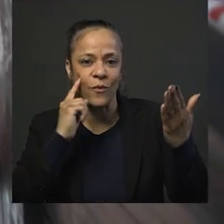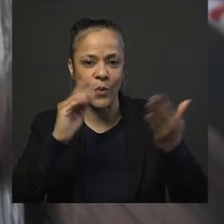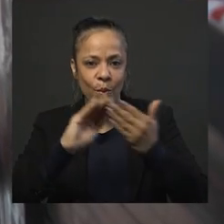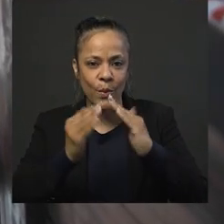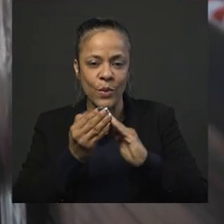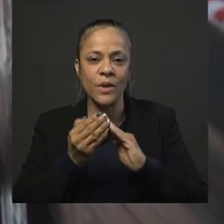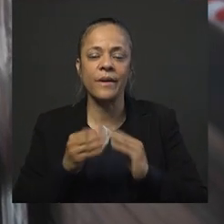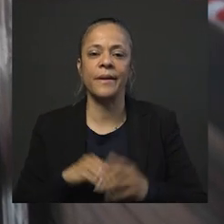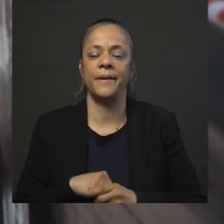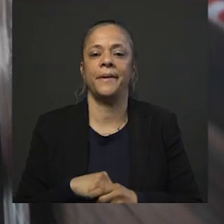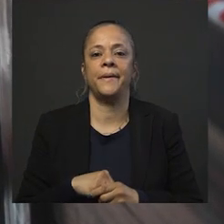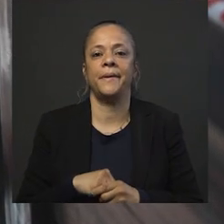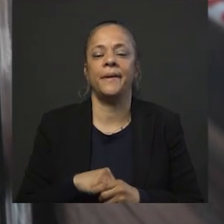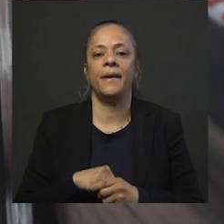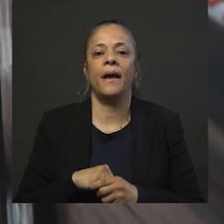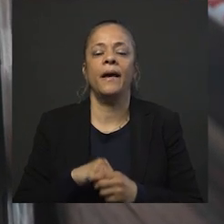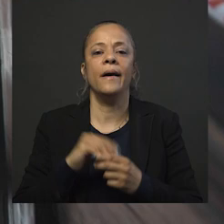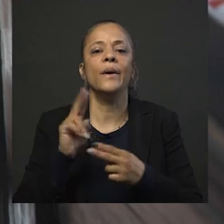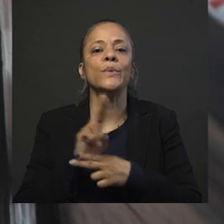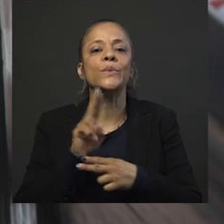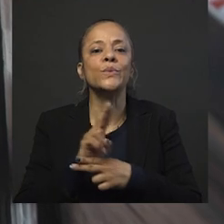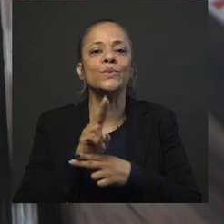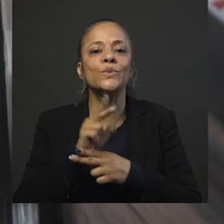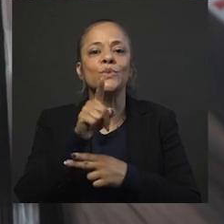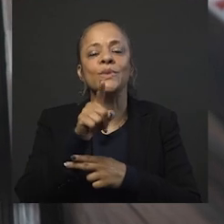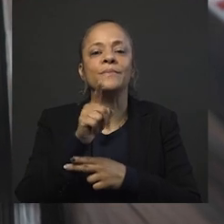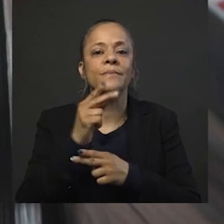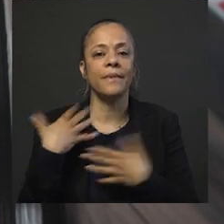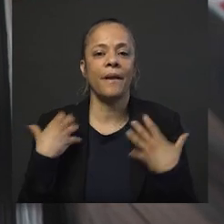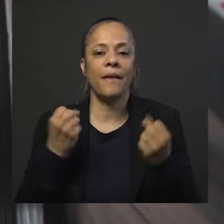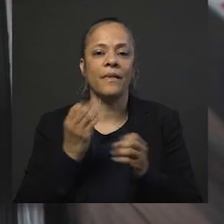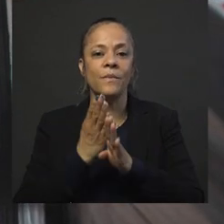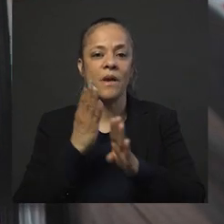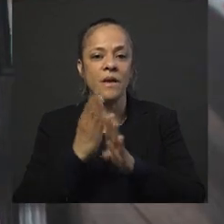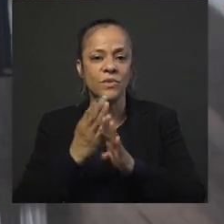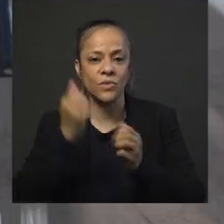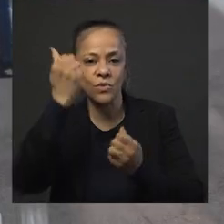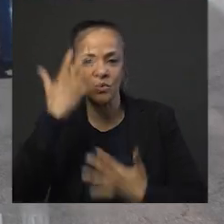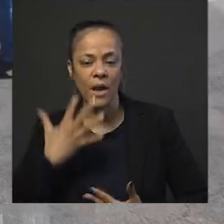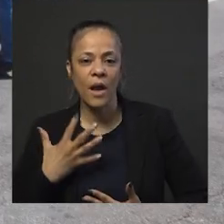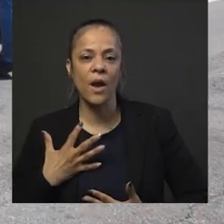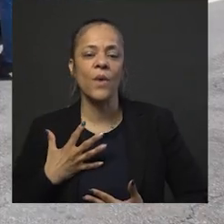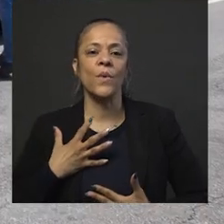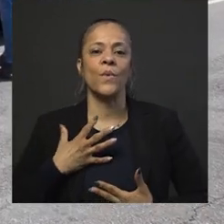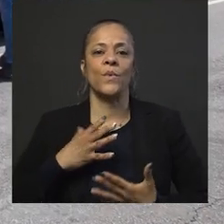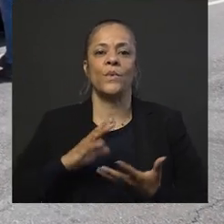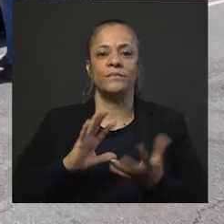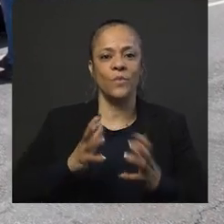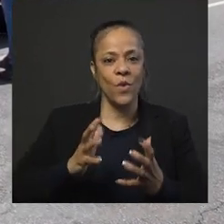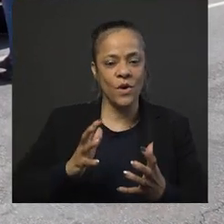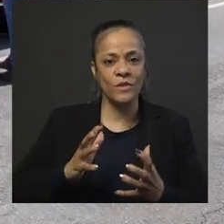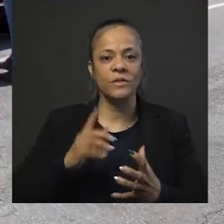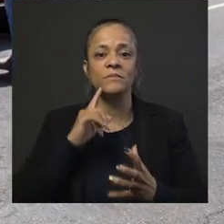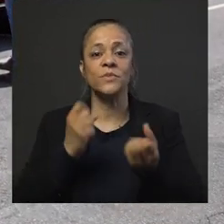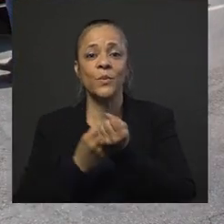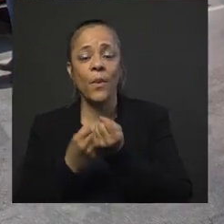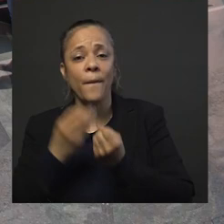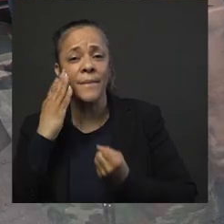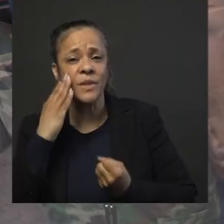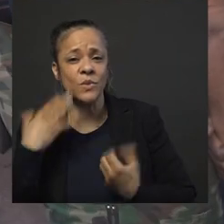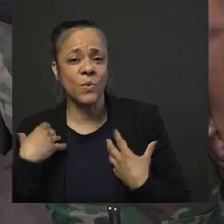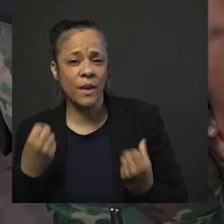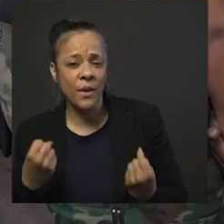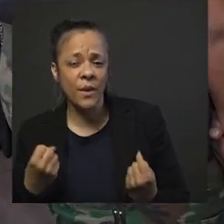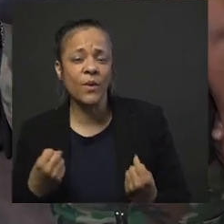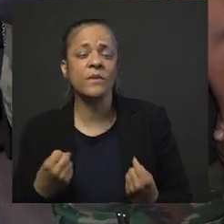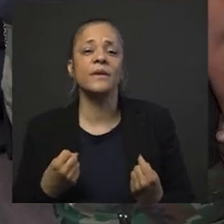homeless services in the community, utilizing our health bus, which provides mobile showers, laundry services, and